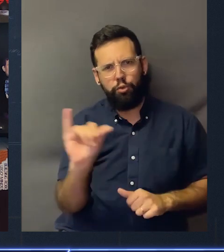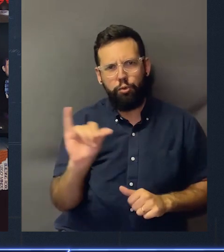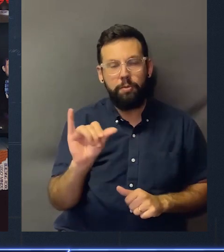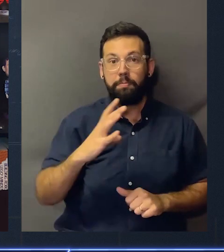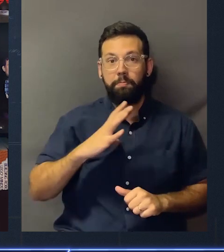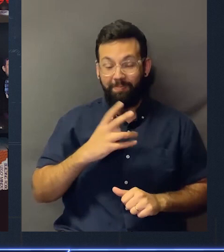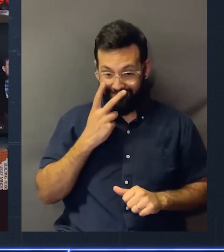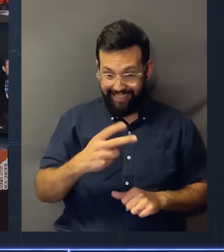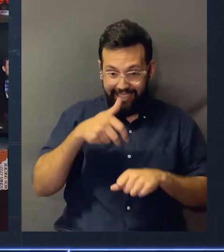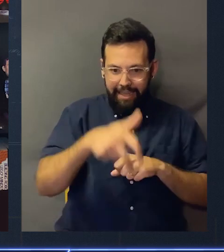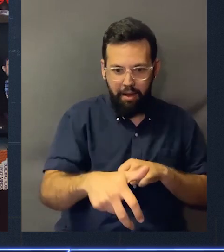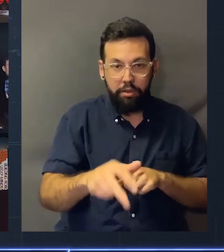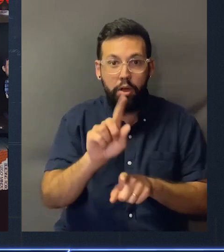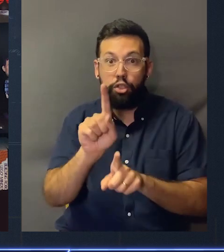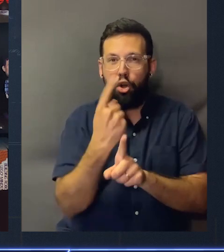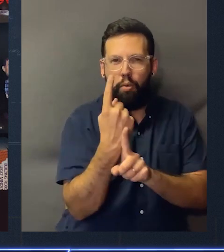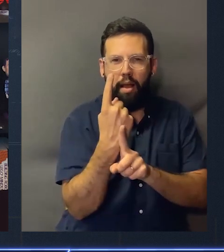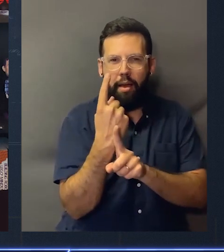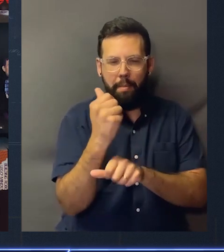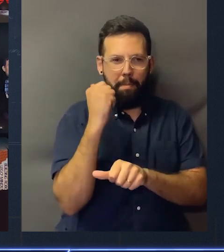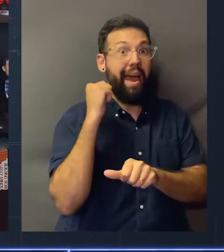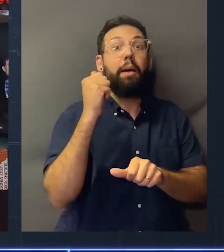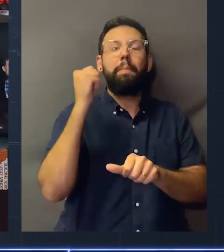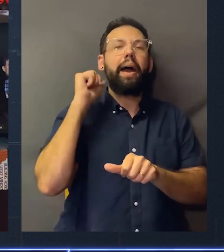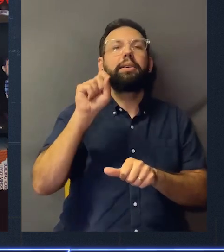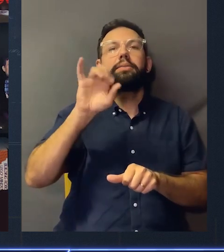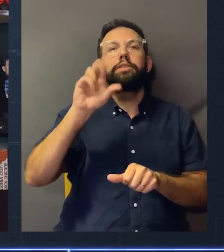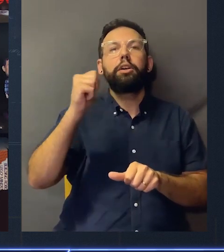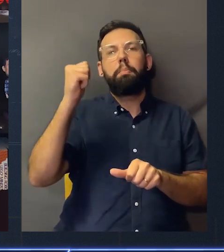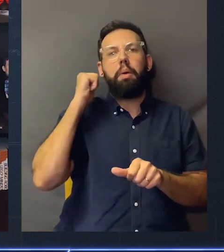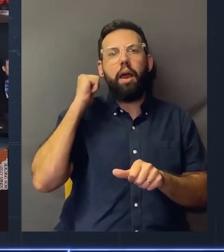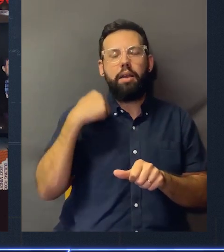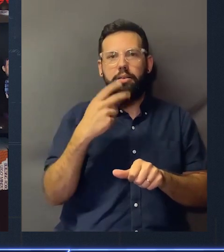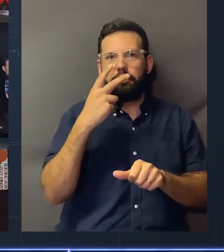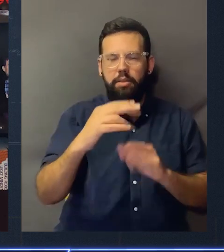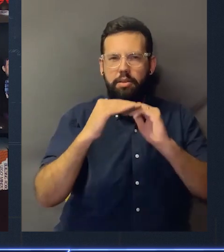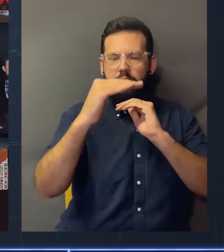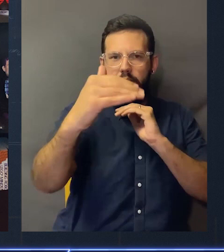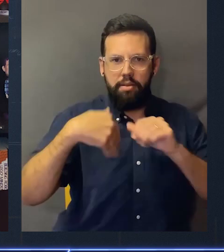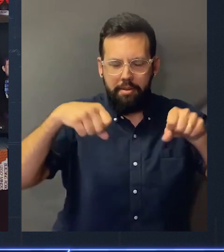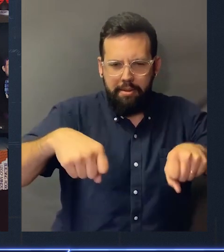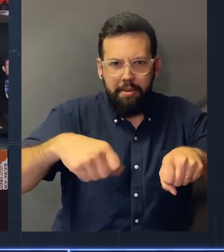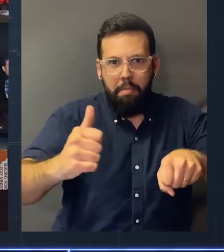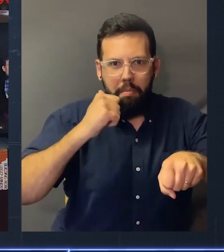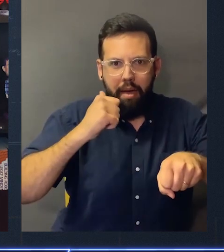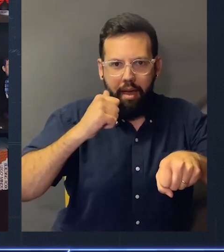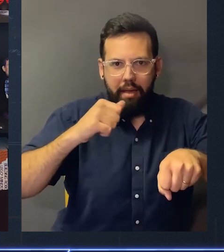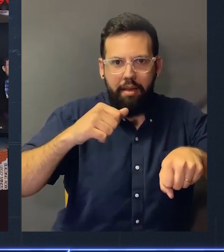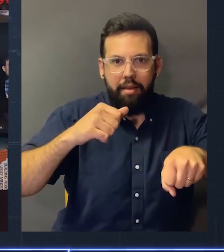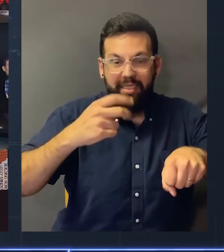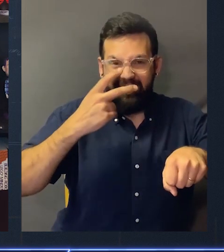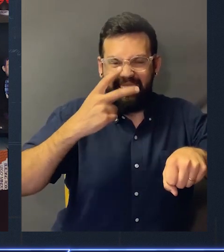turn around, I get on all fours. No one's watching, but I don't care if they are or not at this point. And my world just shrinks